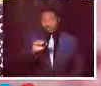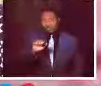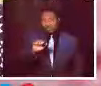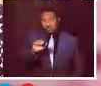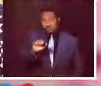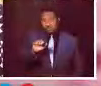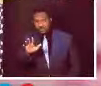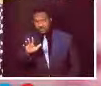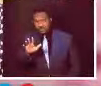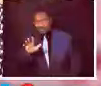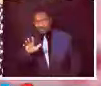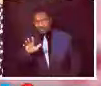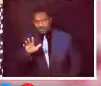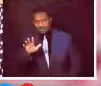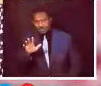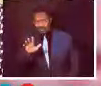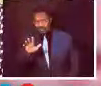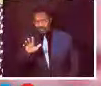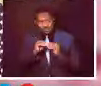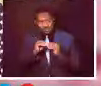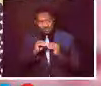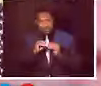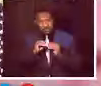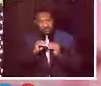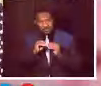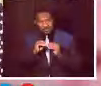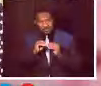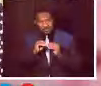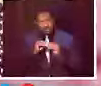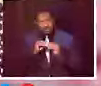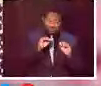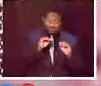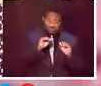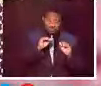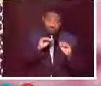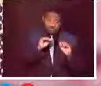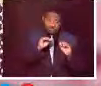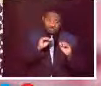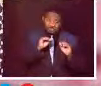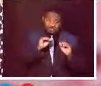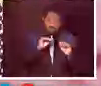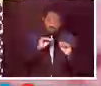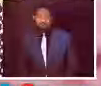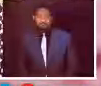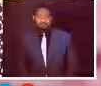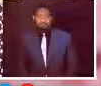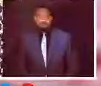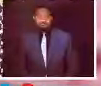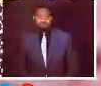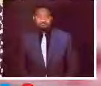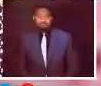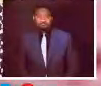us to have one more. They said no. We kept quiet. I said, it is what it is. Mr. Speaker, we are